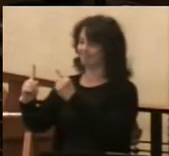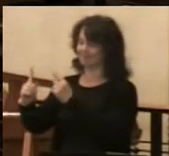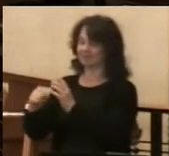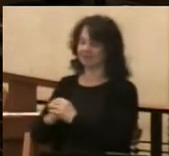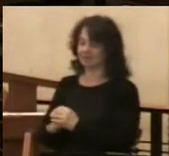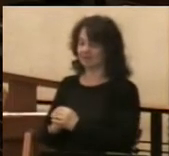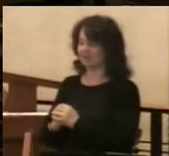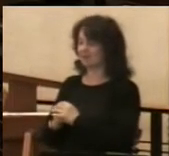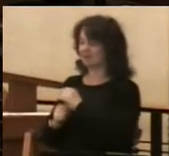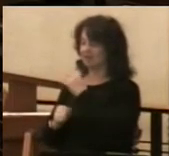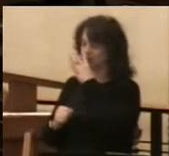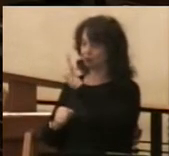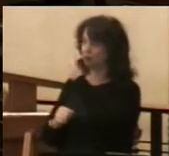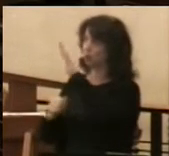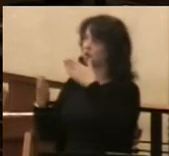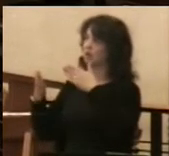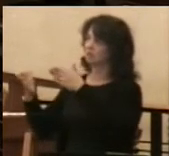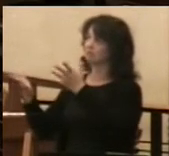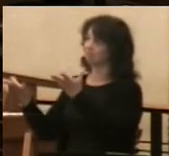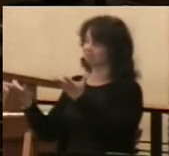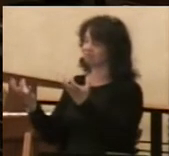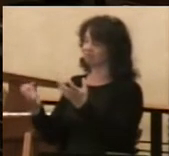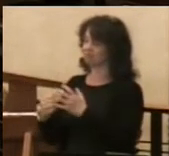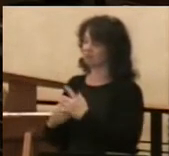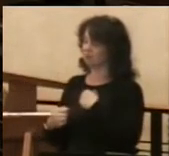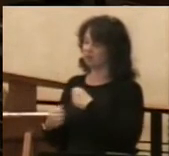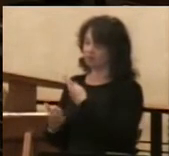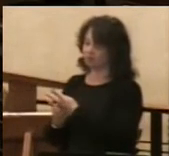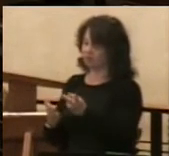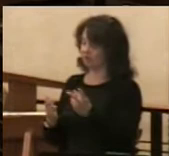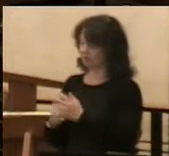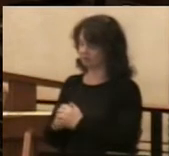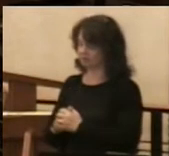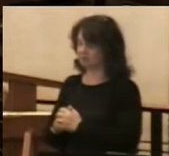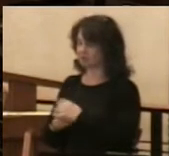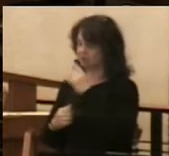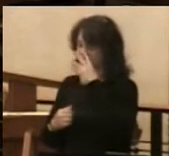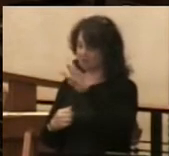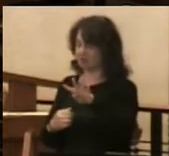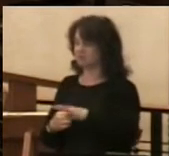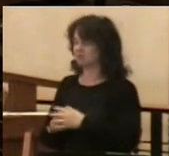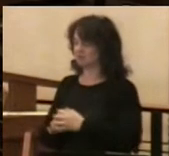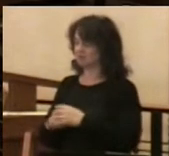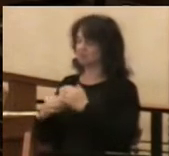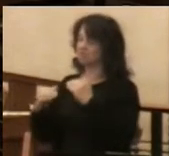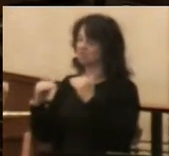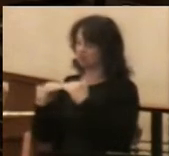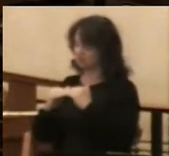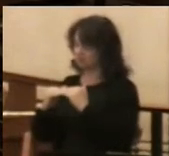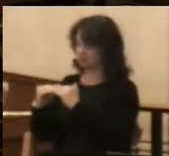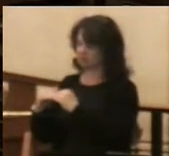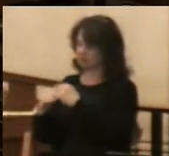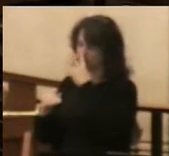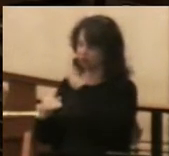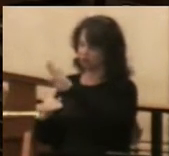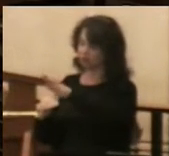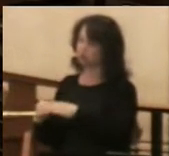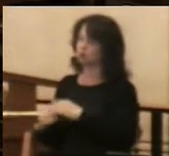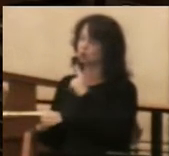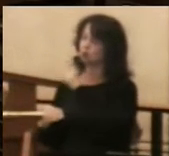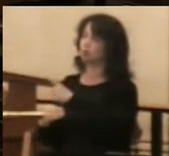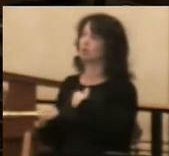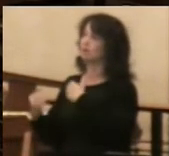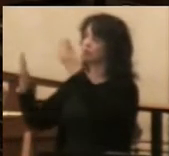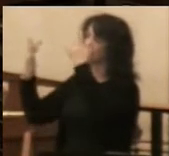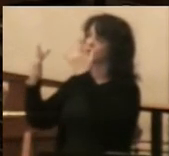turned aside from your way. We fail in love, neglect justice, and ignore your truth. Have